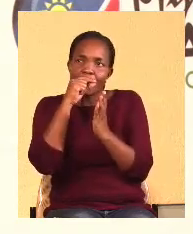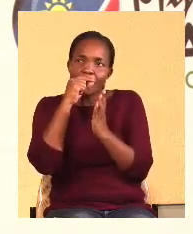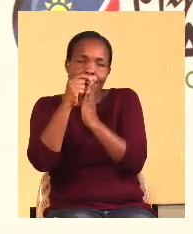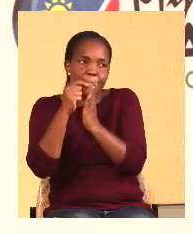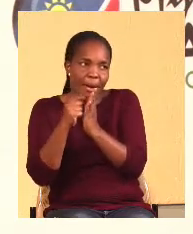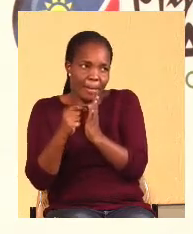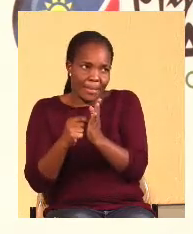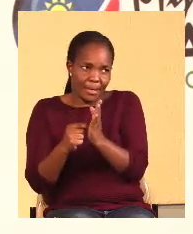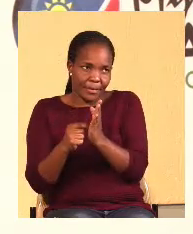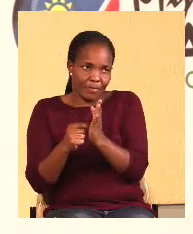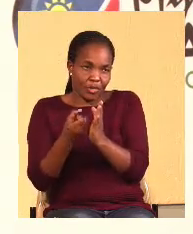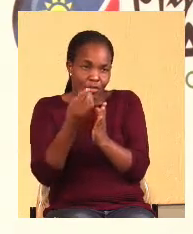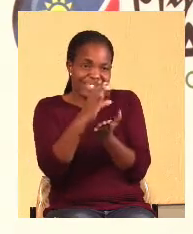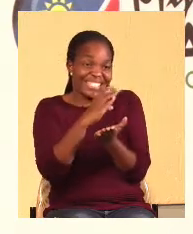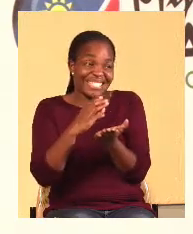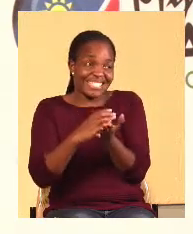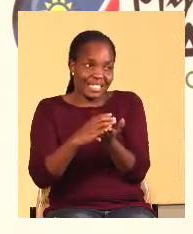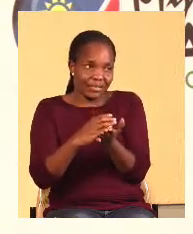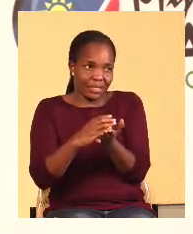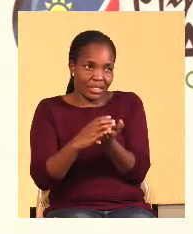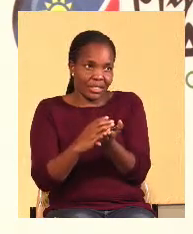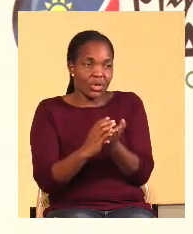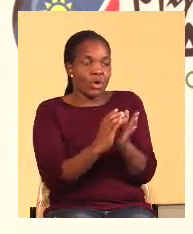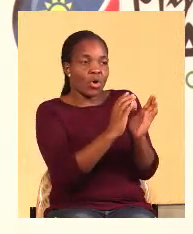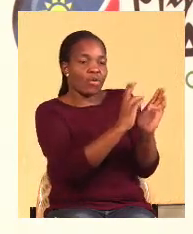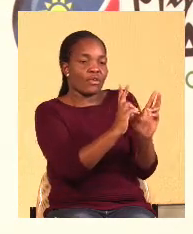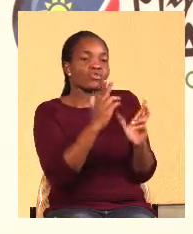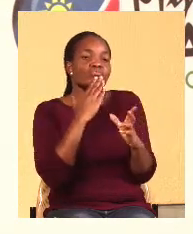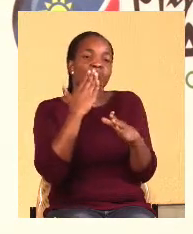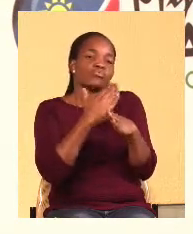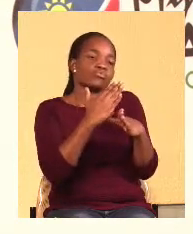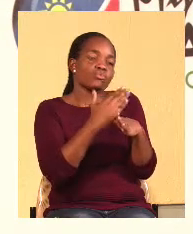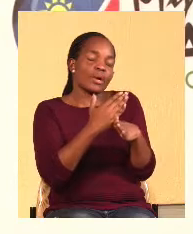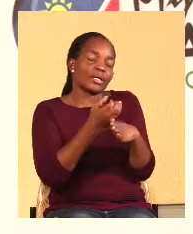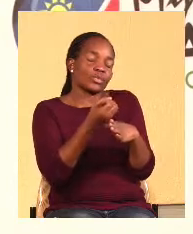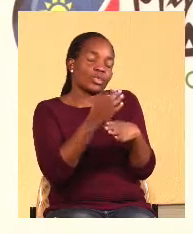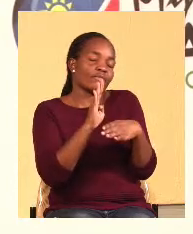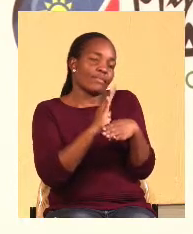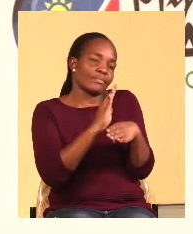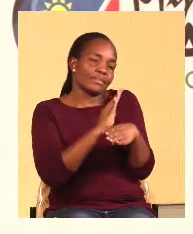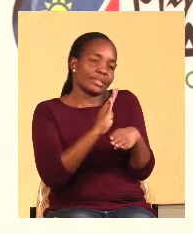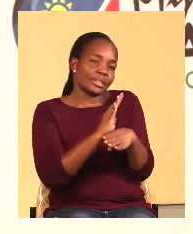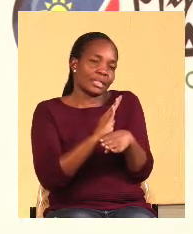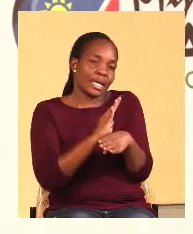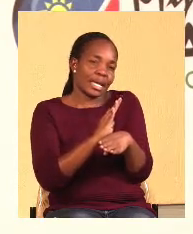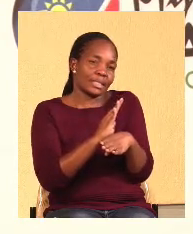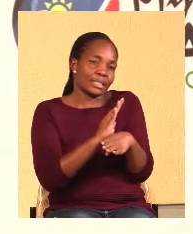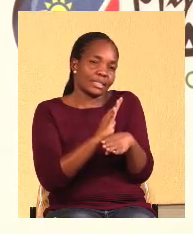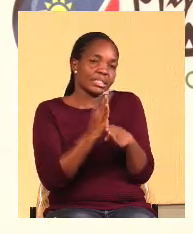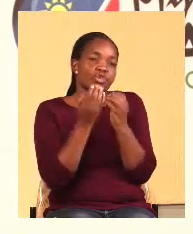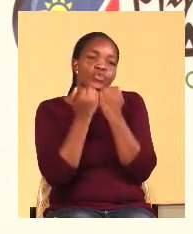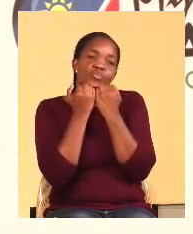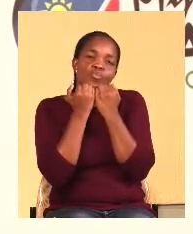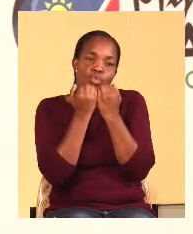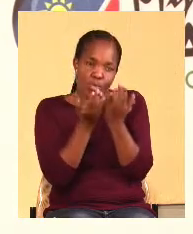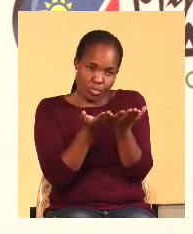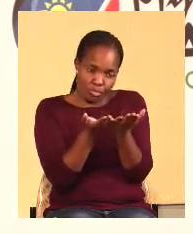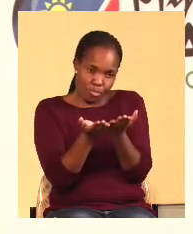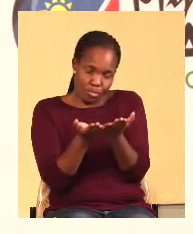get a confirmation certificate that these are people who are engaged in the provision of critical services and